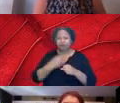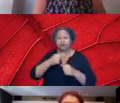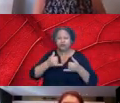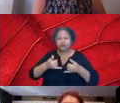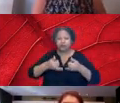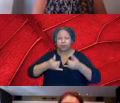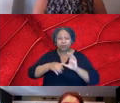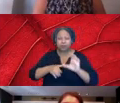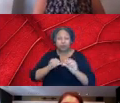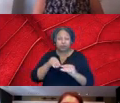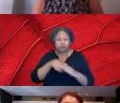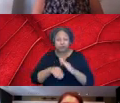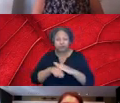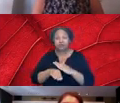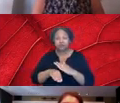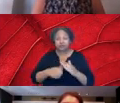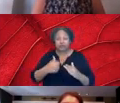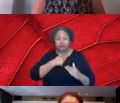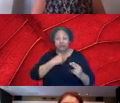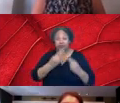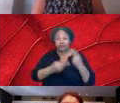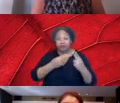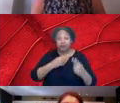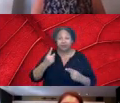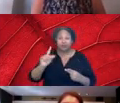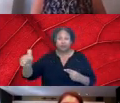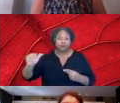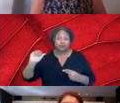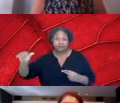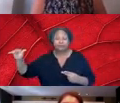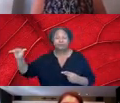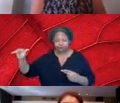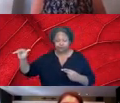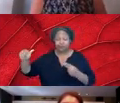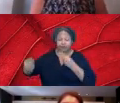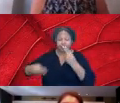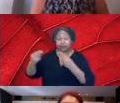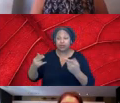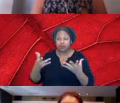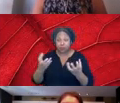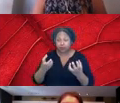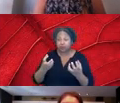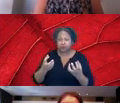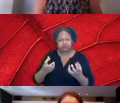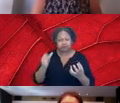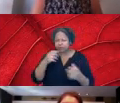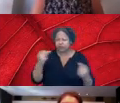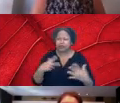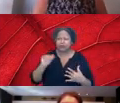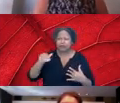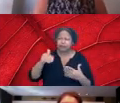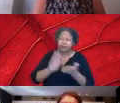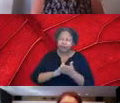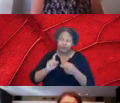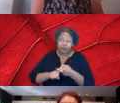But if you prefer to be nominated by someone else, you absolutely should ask someone. So don't be afraid to ask. All